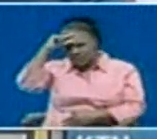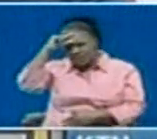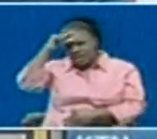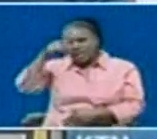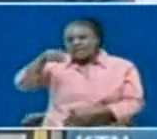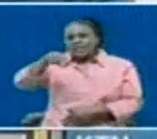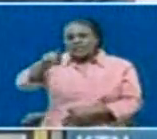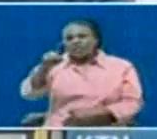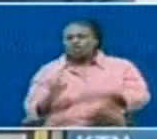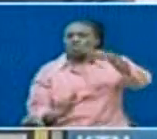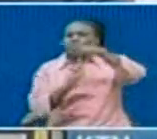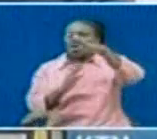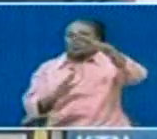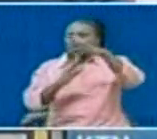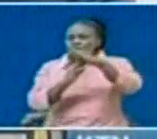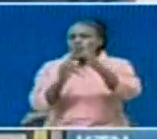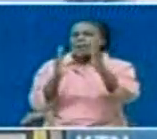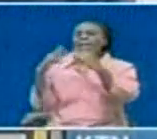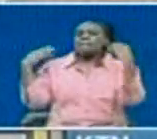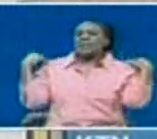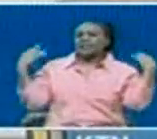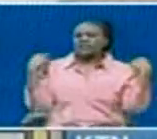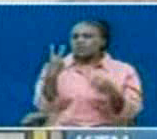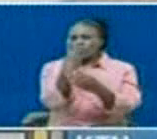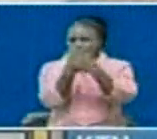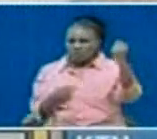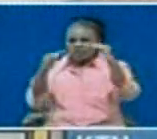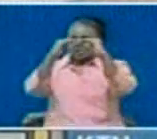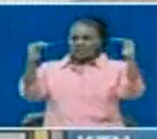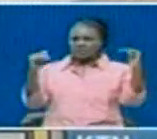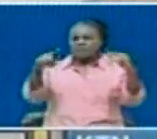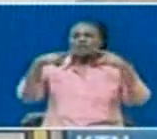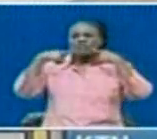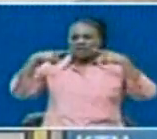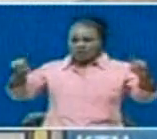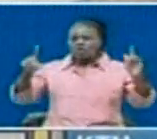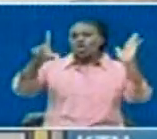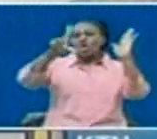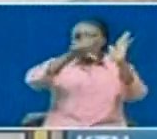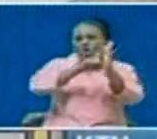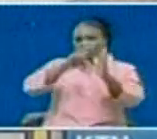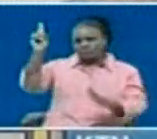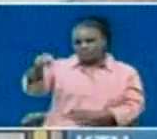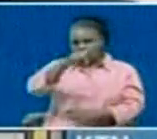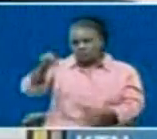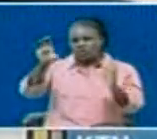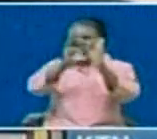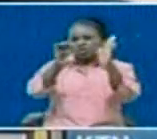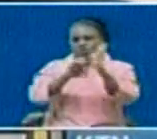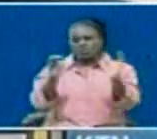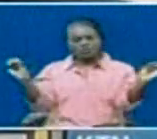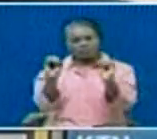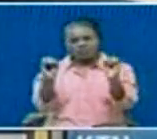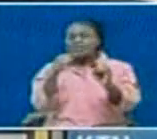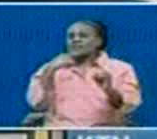which sovereignty is exercised at the two levels. They have declared the law illegal and unconstitutional, saying